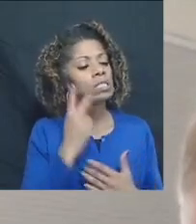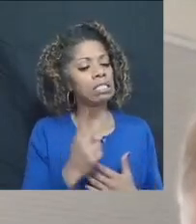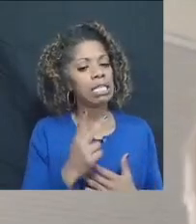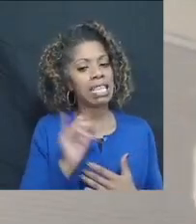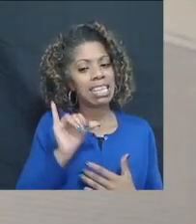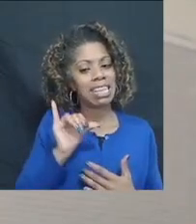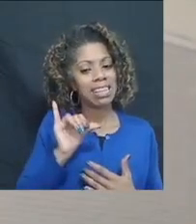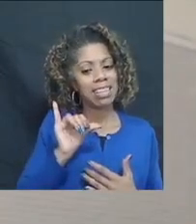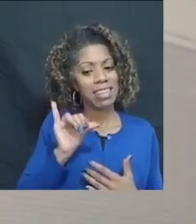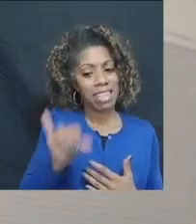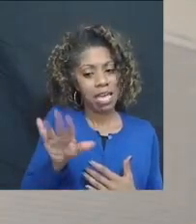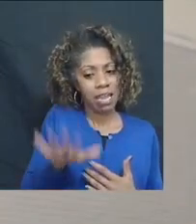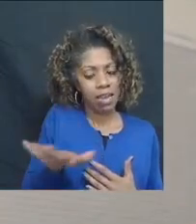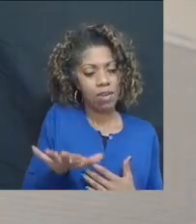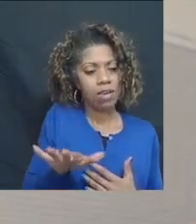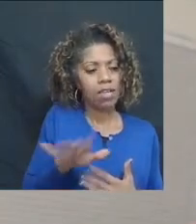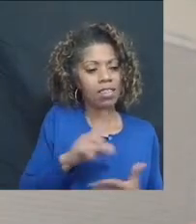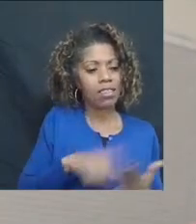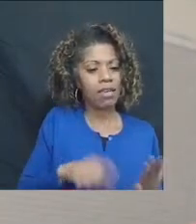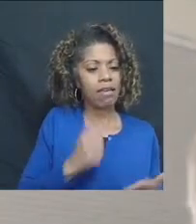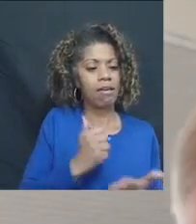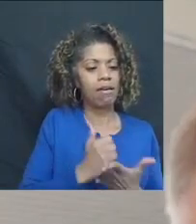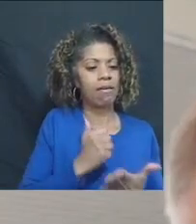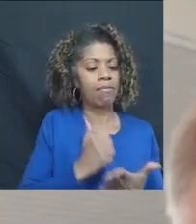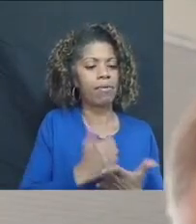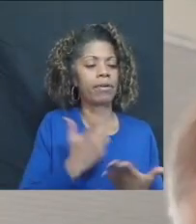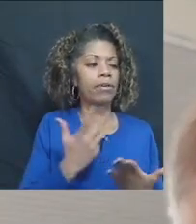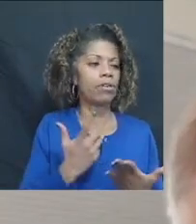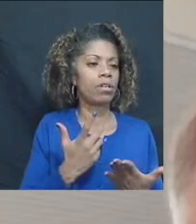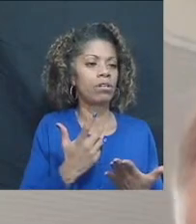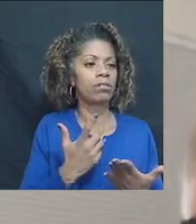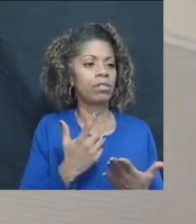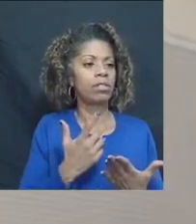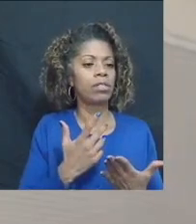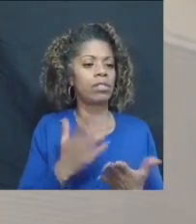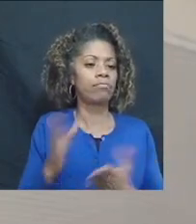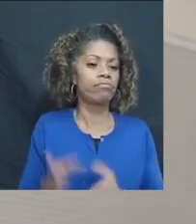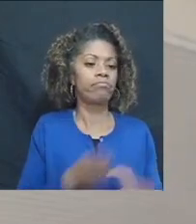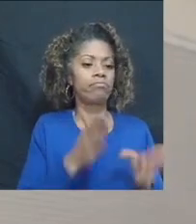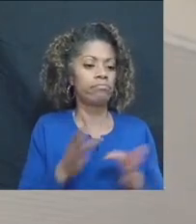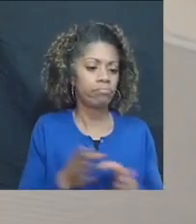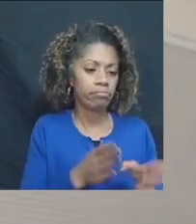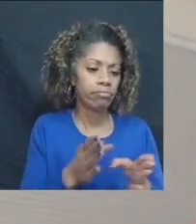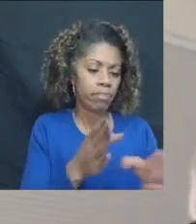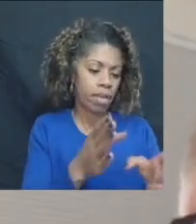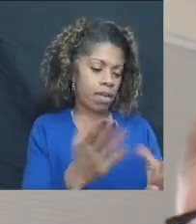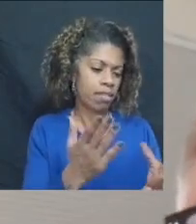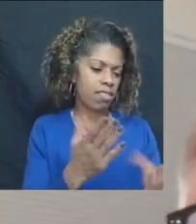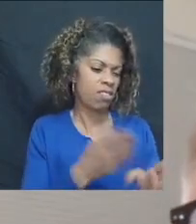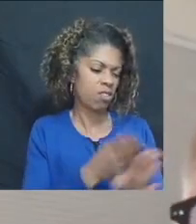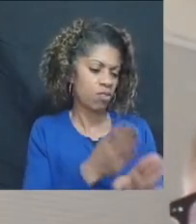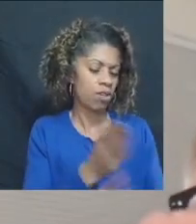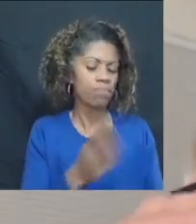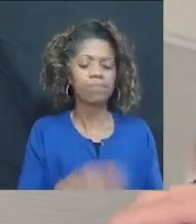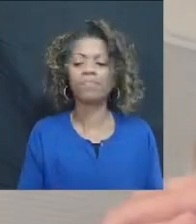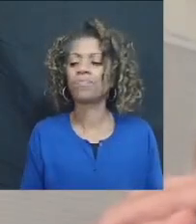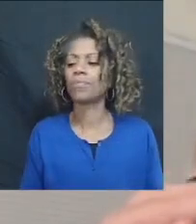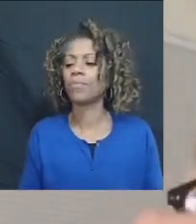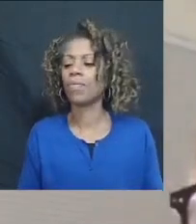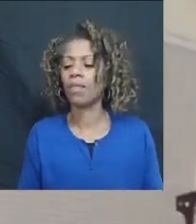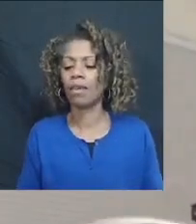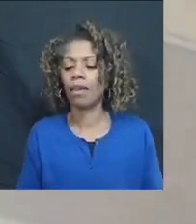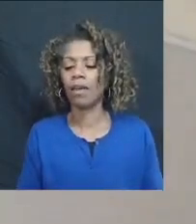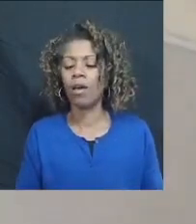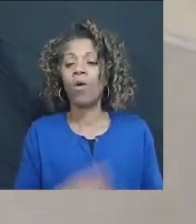an incredible experience. One of the things early on that I learned was the power of partnerships. When